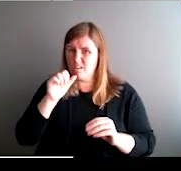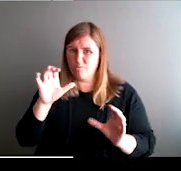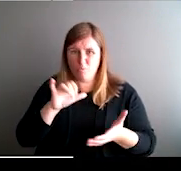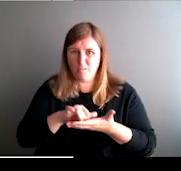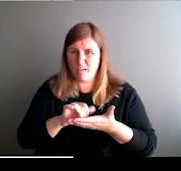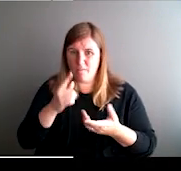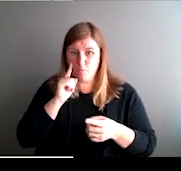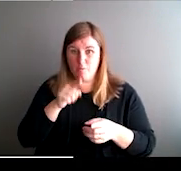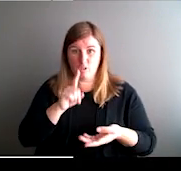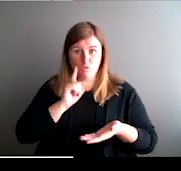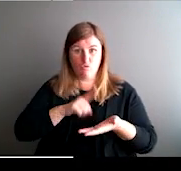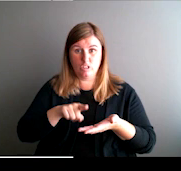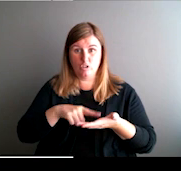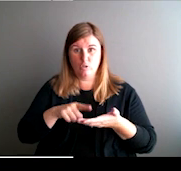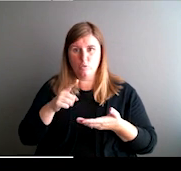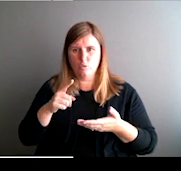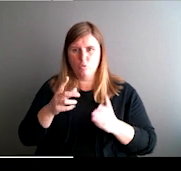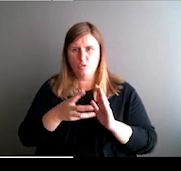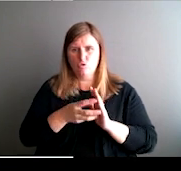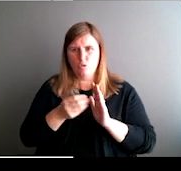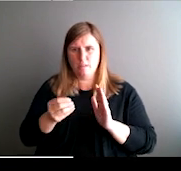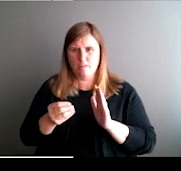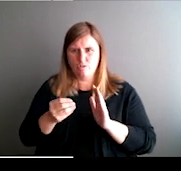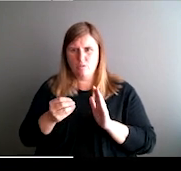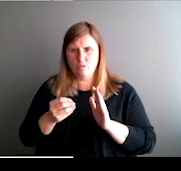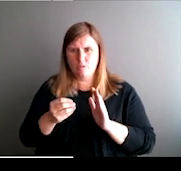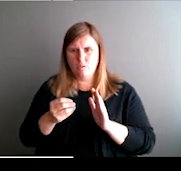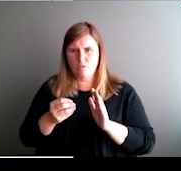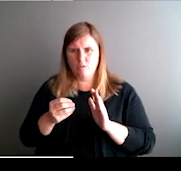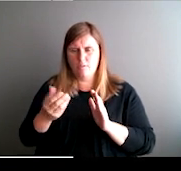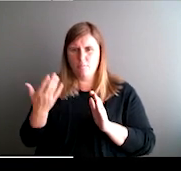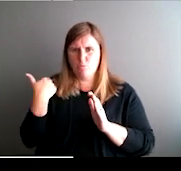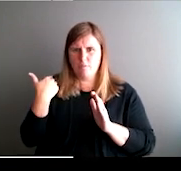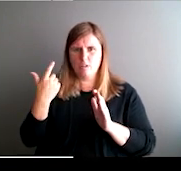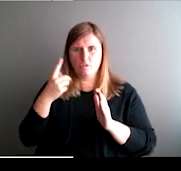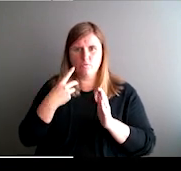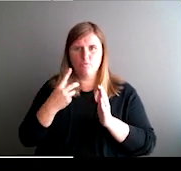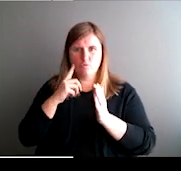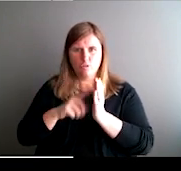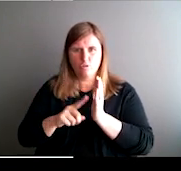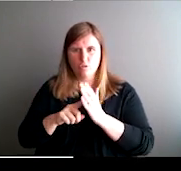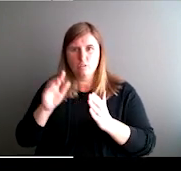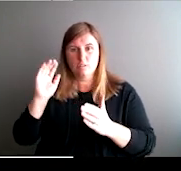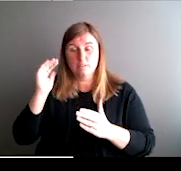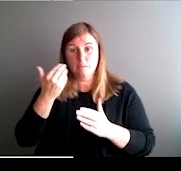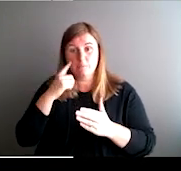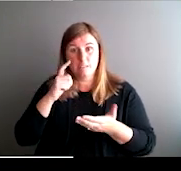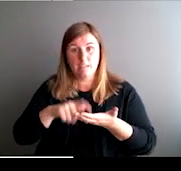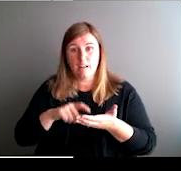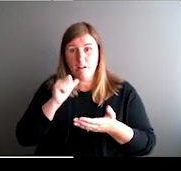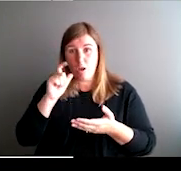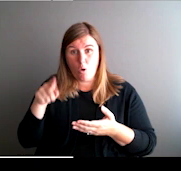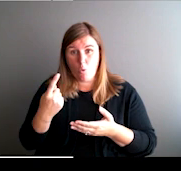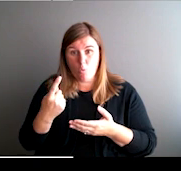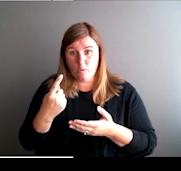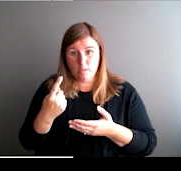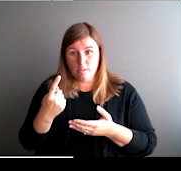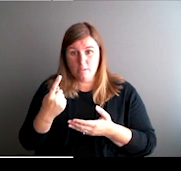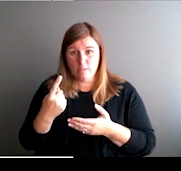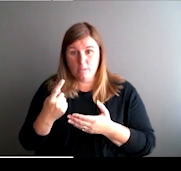what this research was a replication of previous research. What it seems to indicate is that not only does it